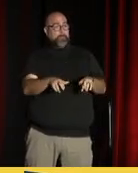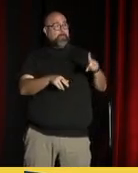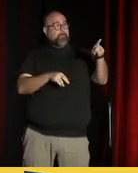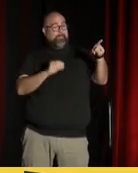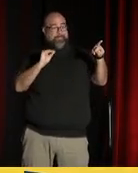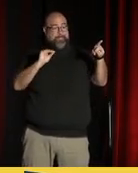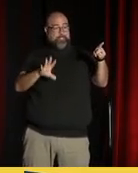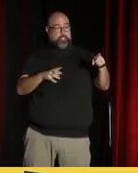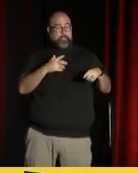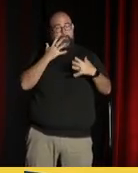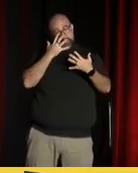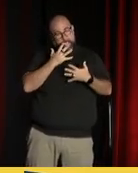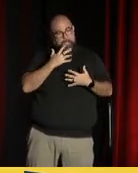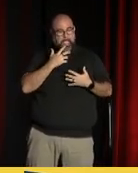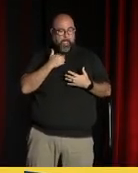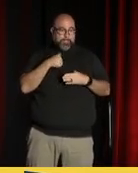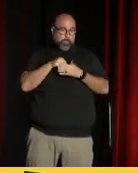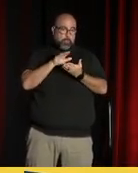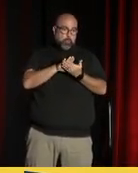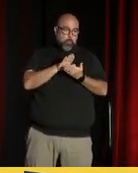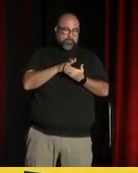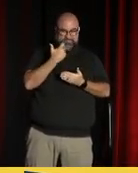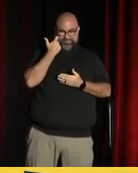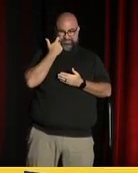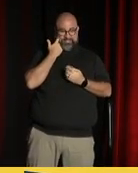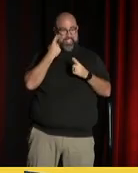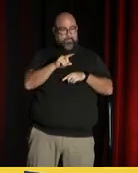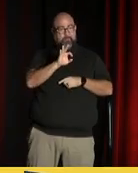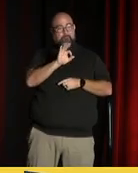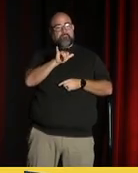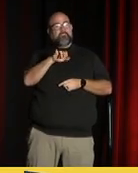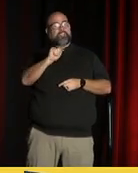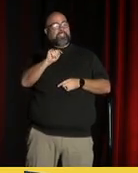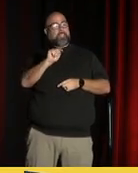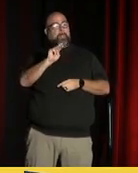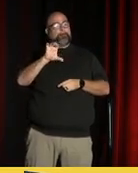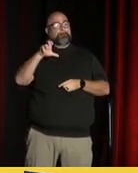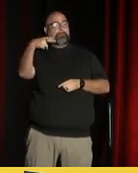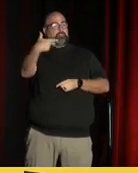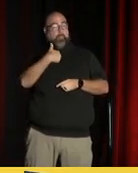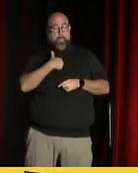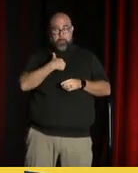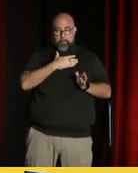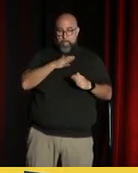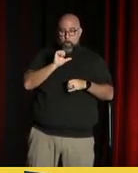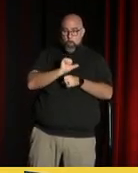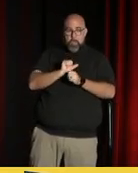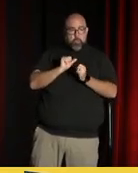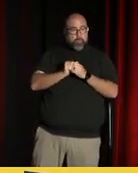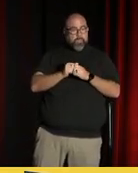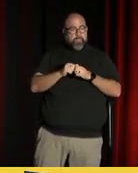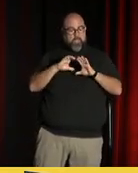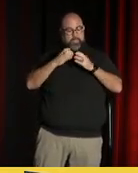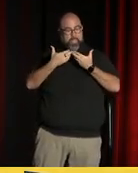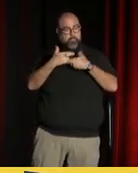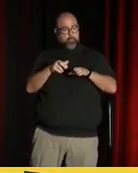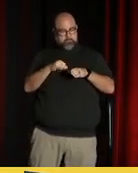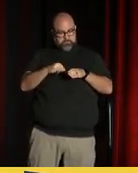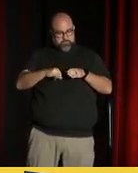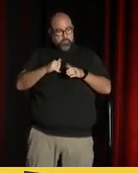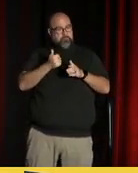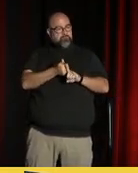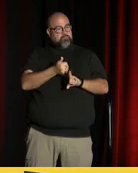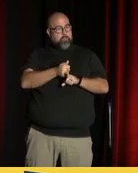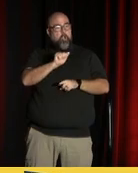teacher. Sadly, I was in a school not long ago in Flint, Michigan, and I was going to work with a self-contained classroom of kids on the